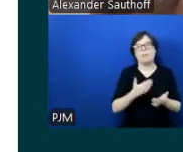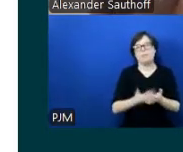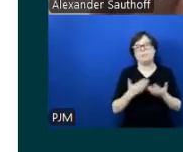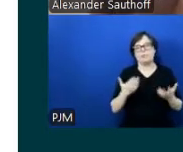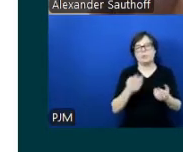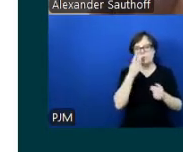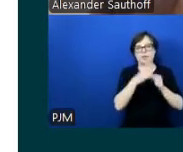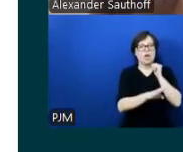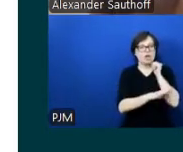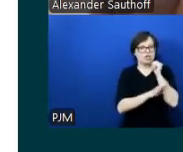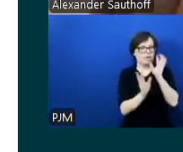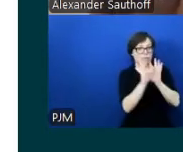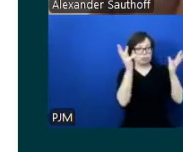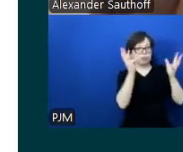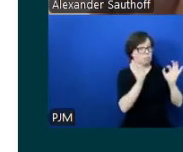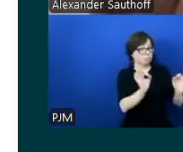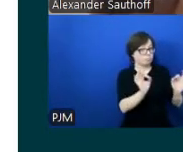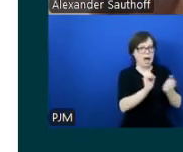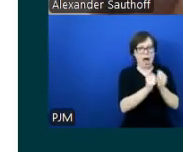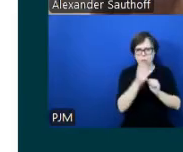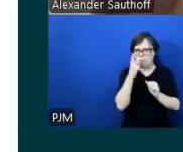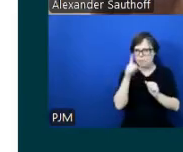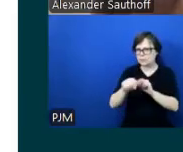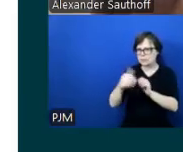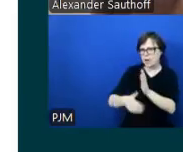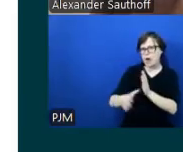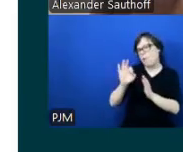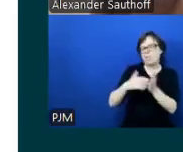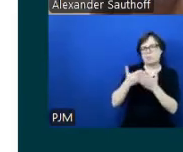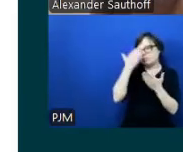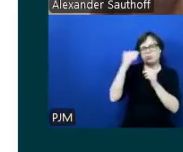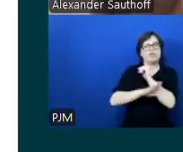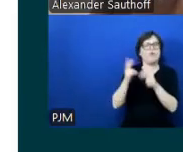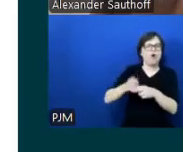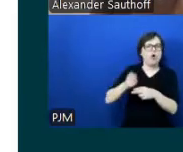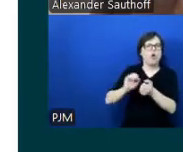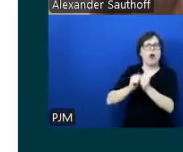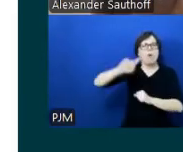due to whatever diseases, to storms, or